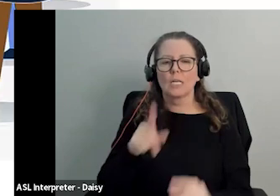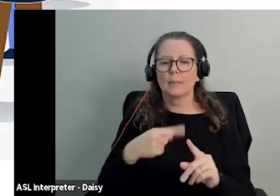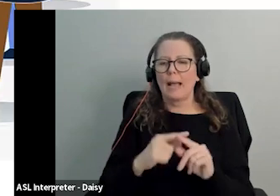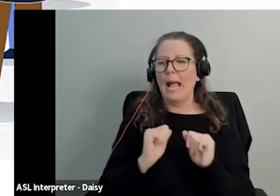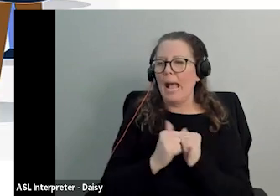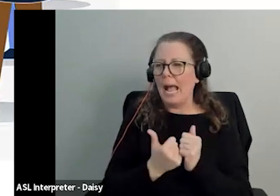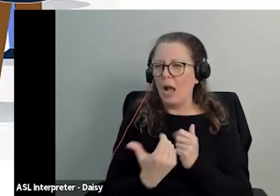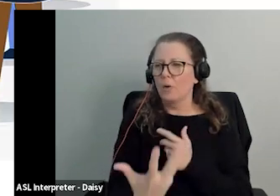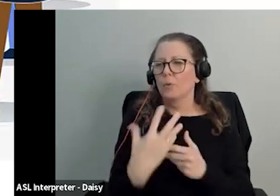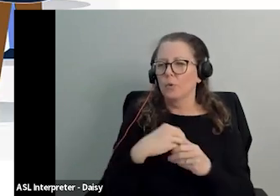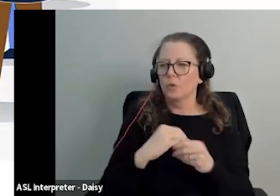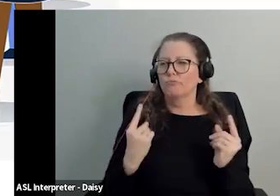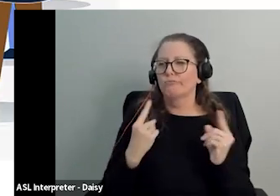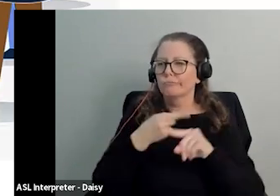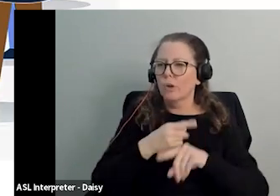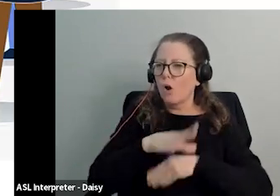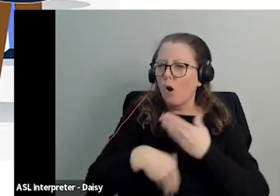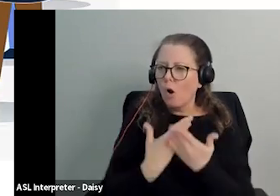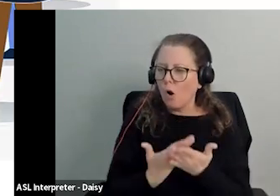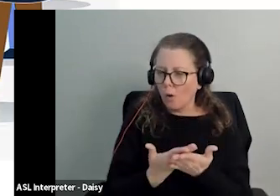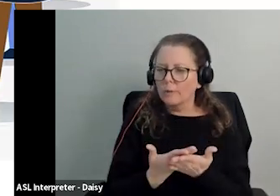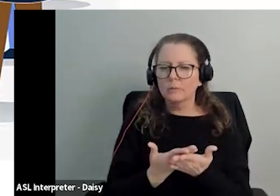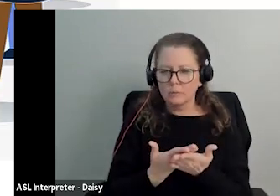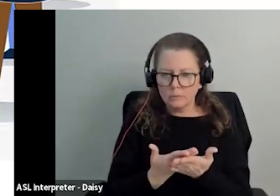approach to this. When we wrote our policy,